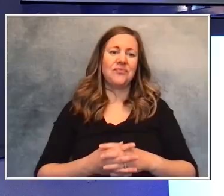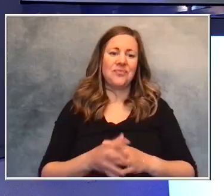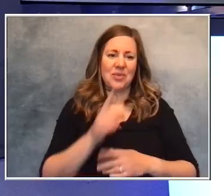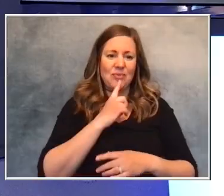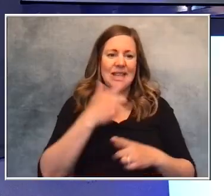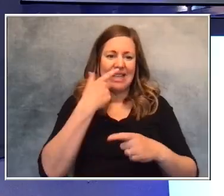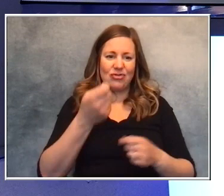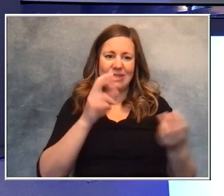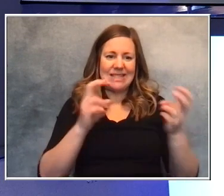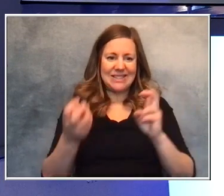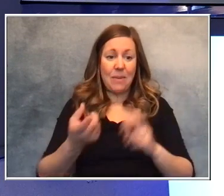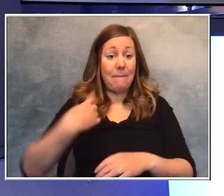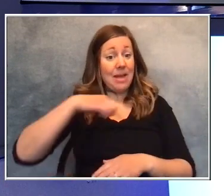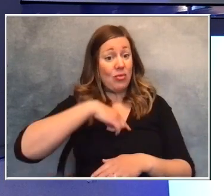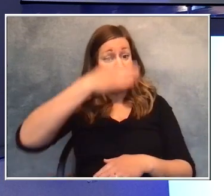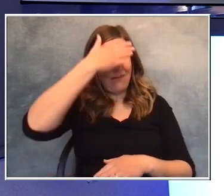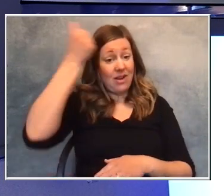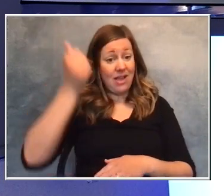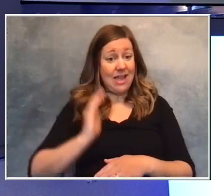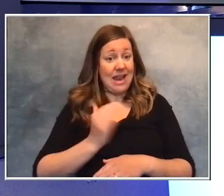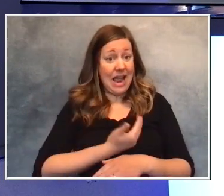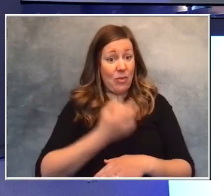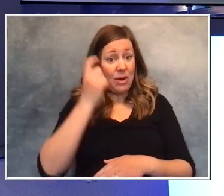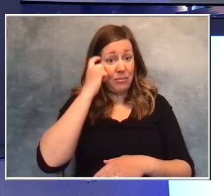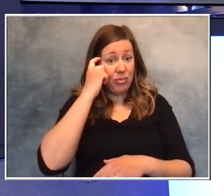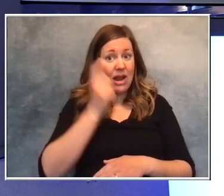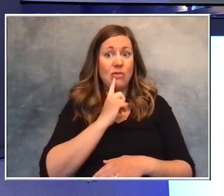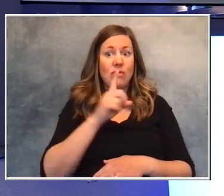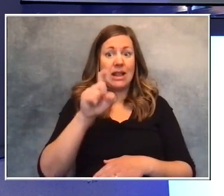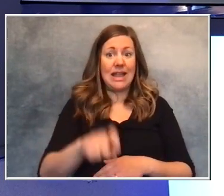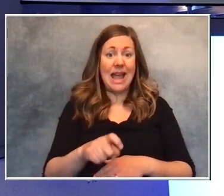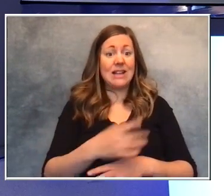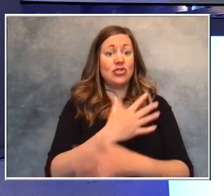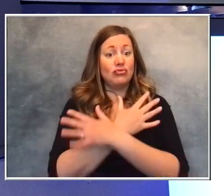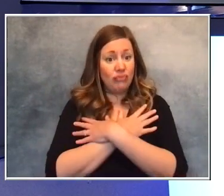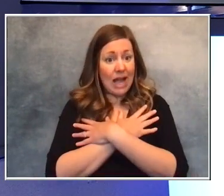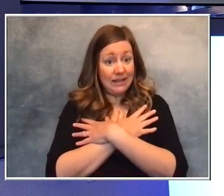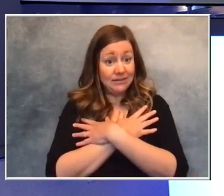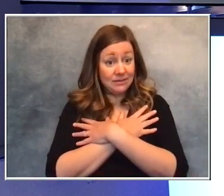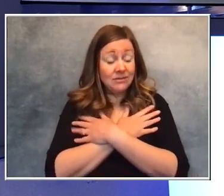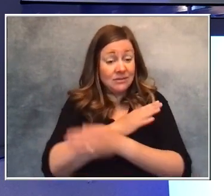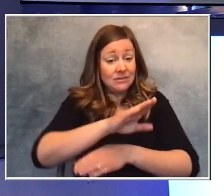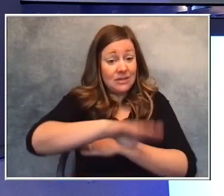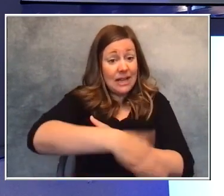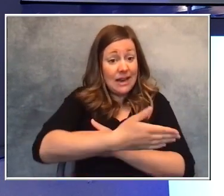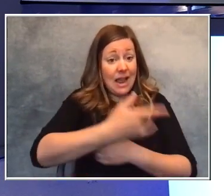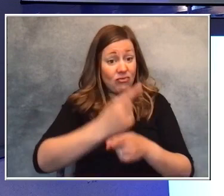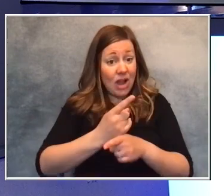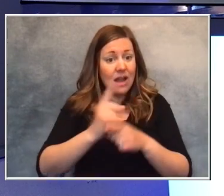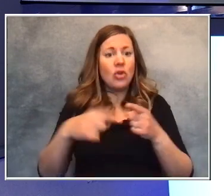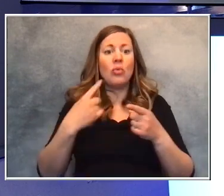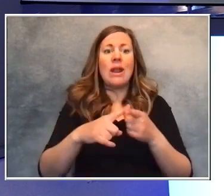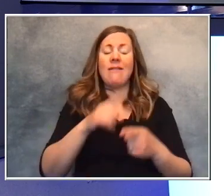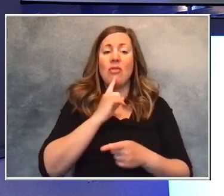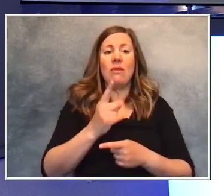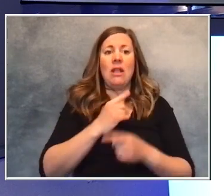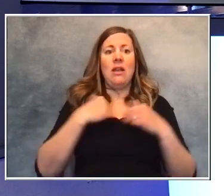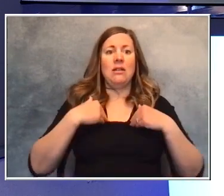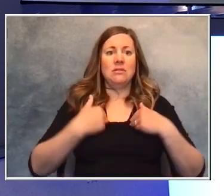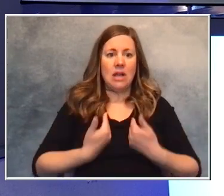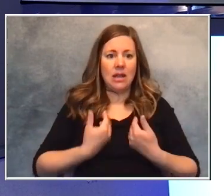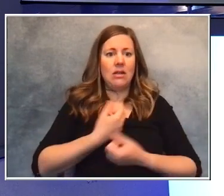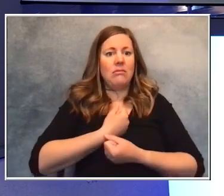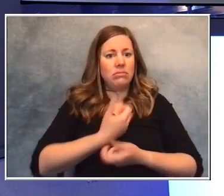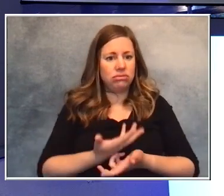forget that it's our brain as much as anything that has to rest at night. And when we're fatigued and tired, a lot of it is